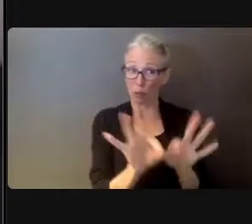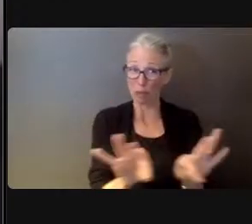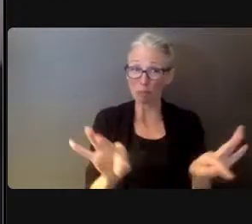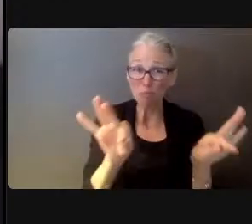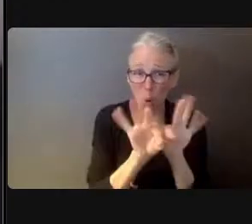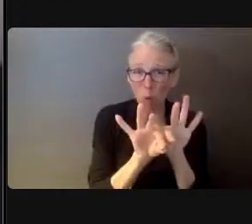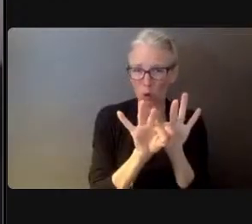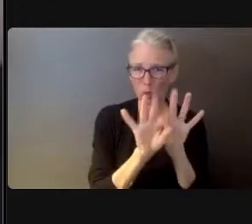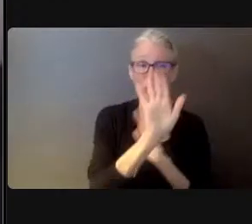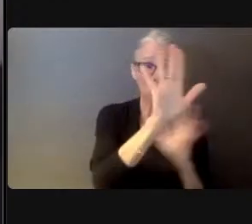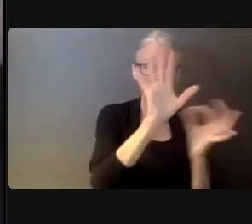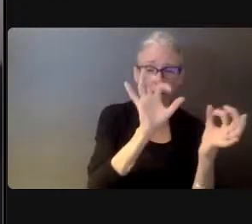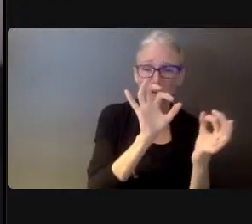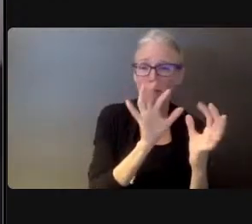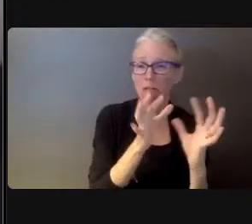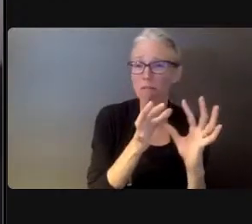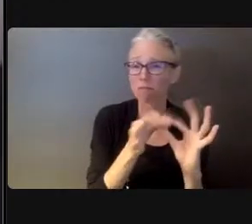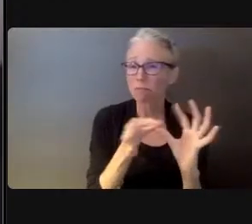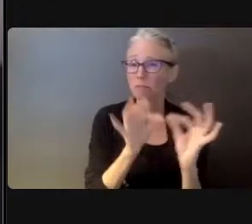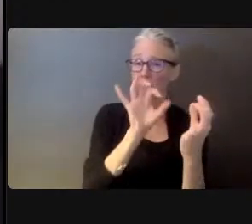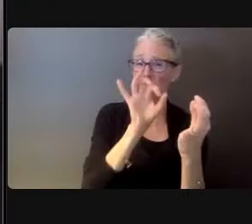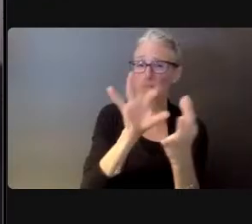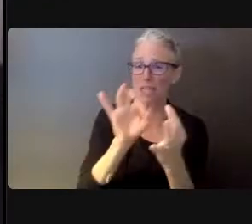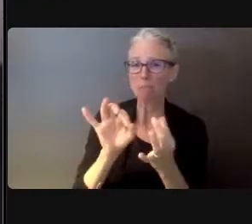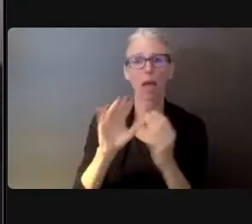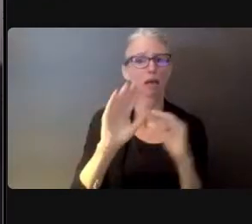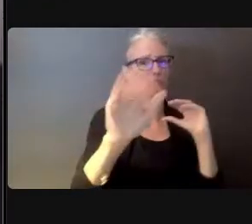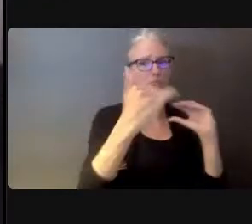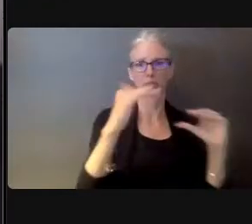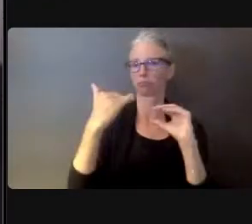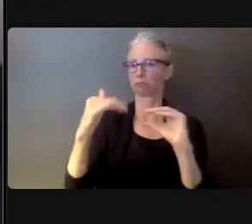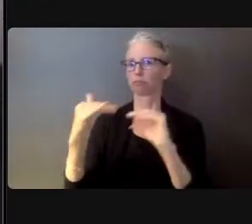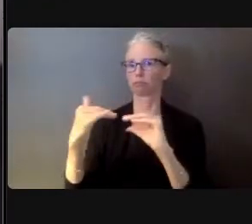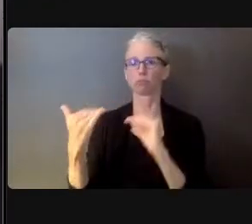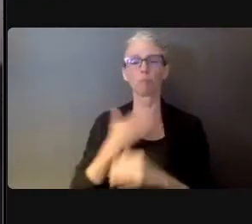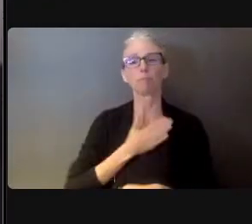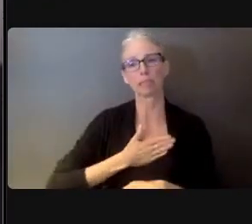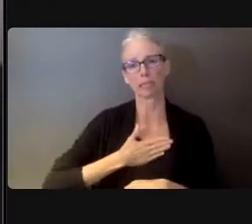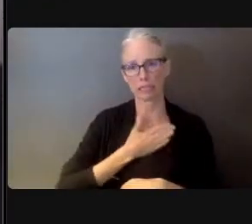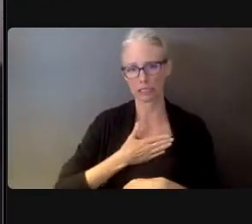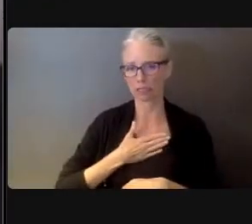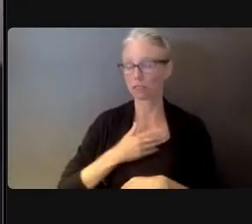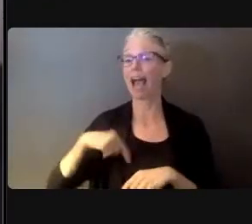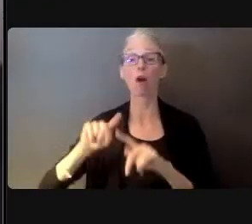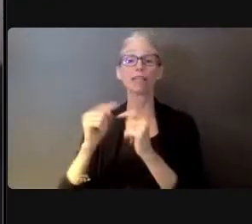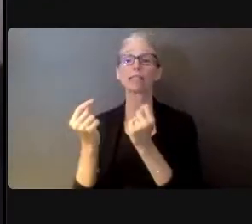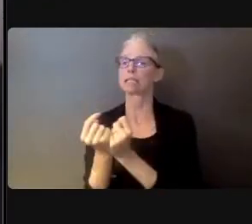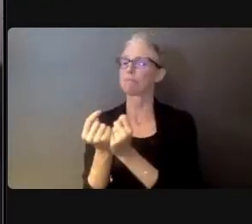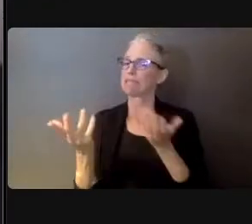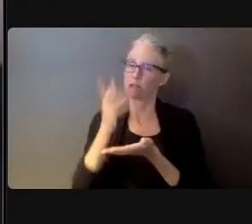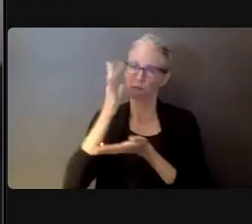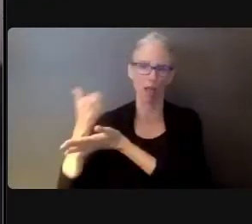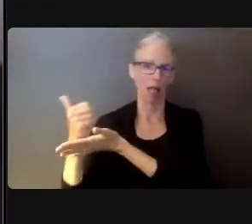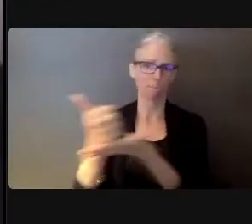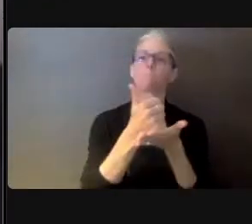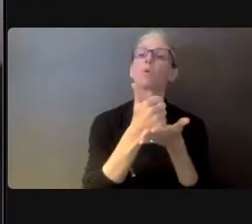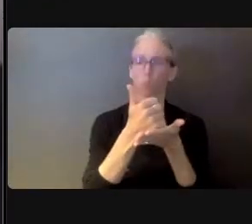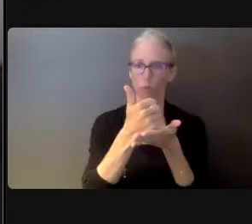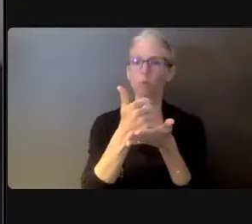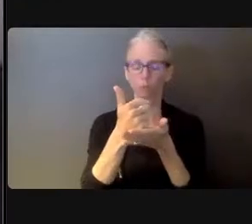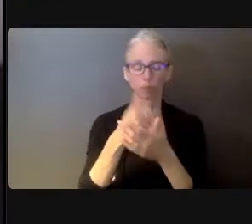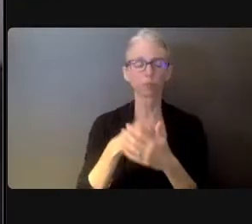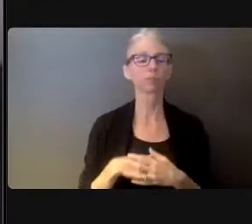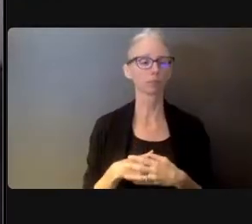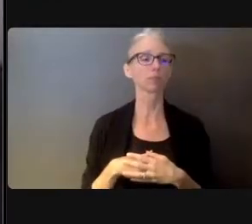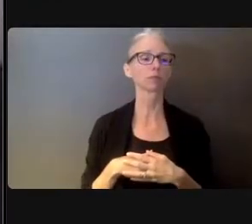comments, and I'll mention it again later, but our team is here to help you. We've heard from some of our partners in the community